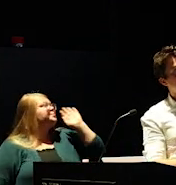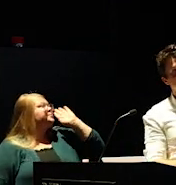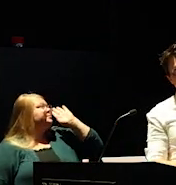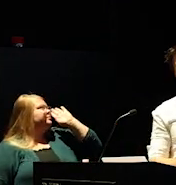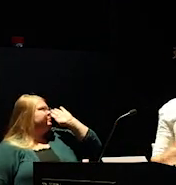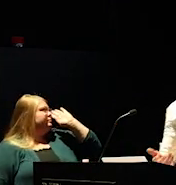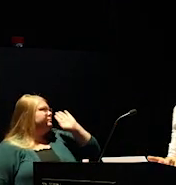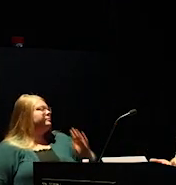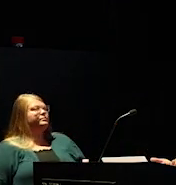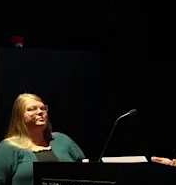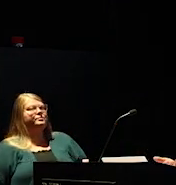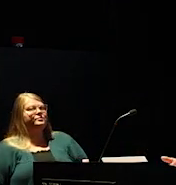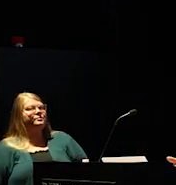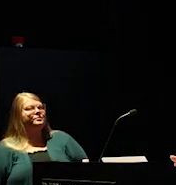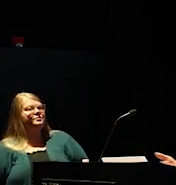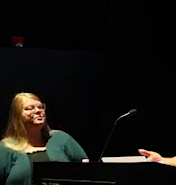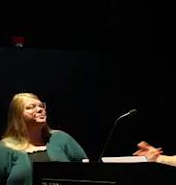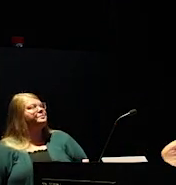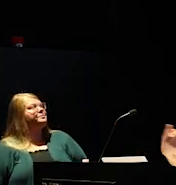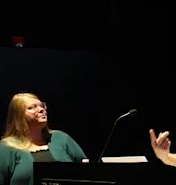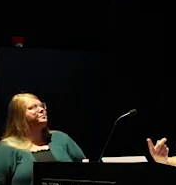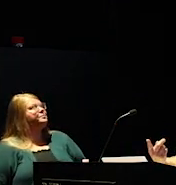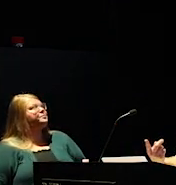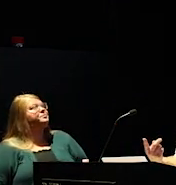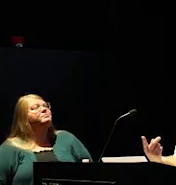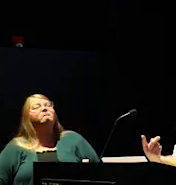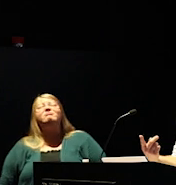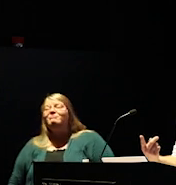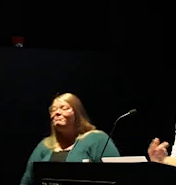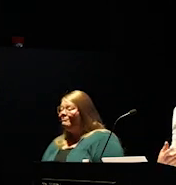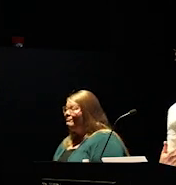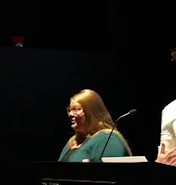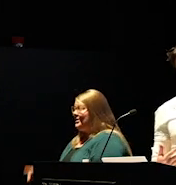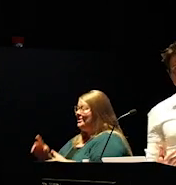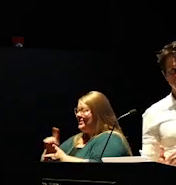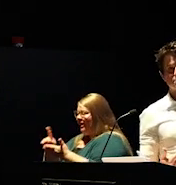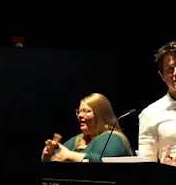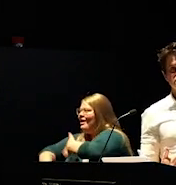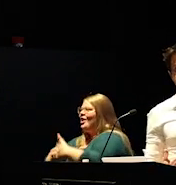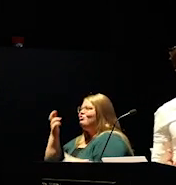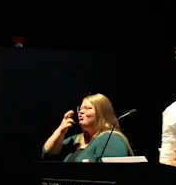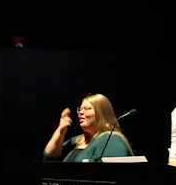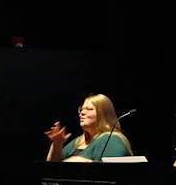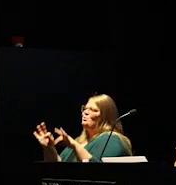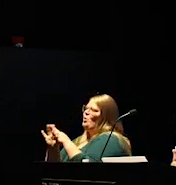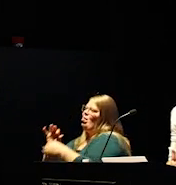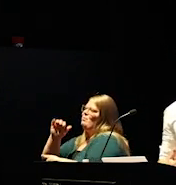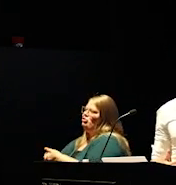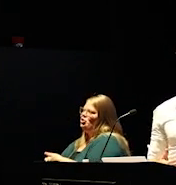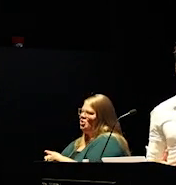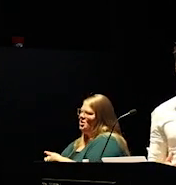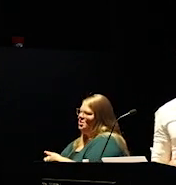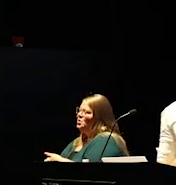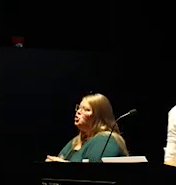my career was the power of collaboration. A restaurant is never one person. Good Luck is the biggest, well, Radio Social is the